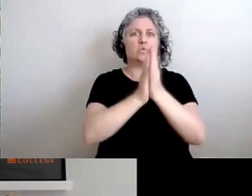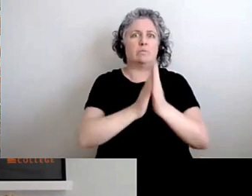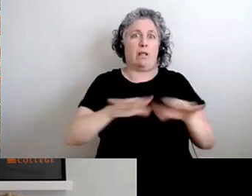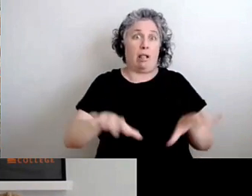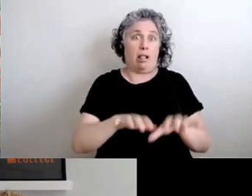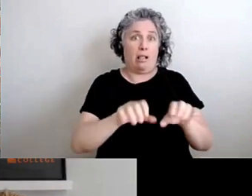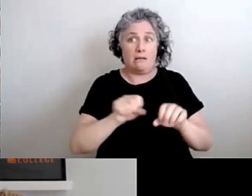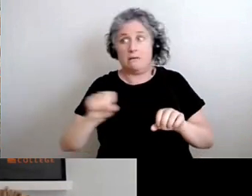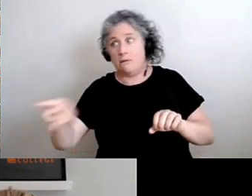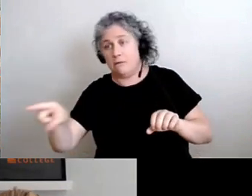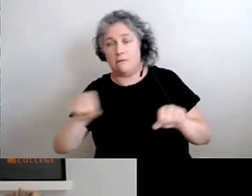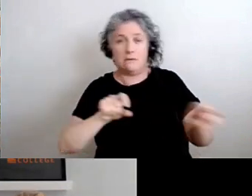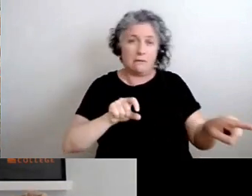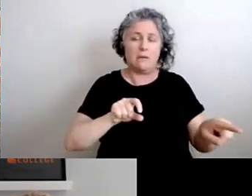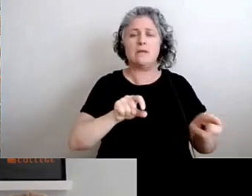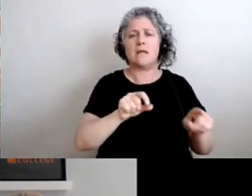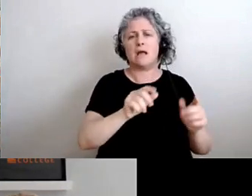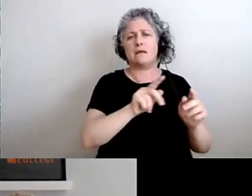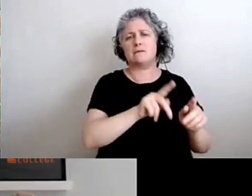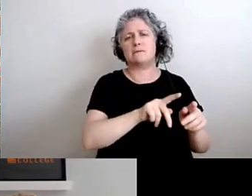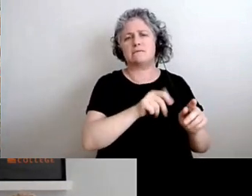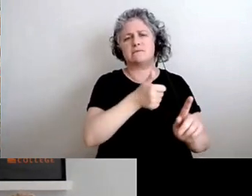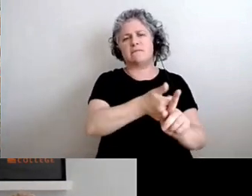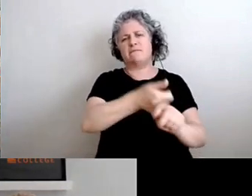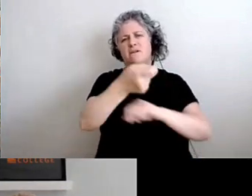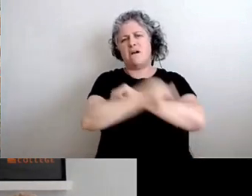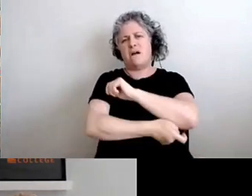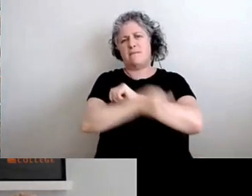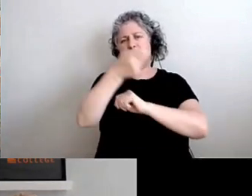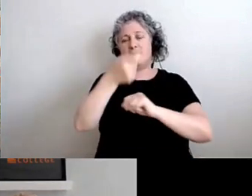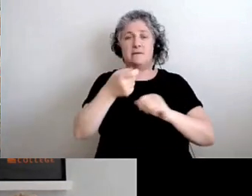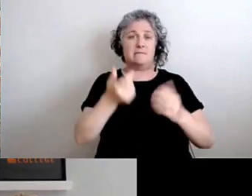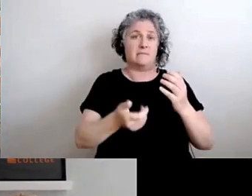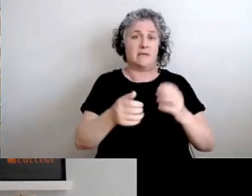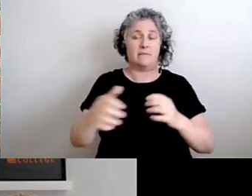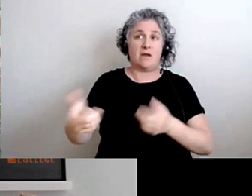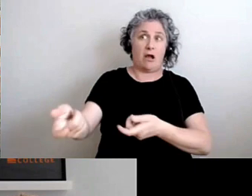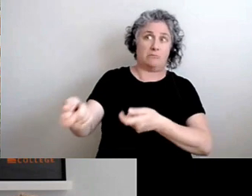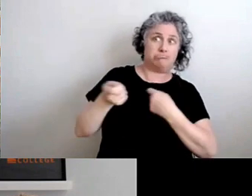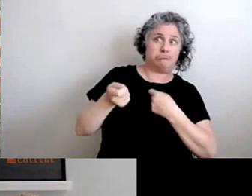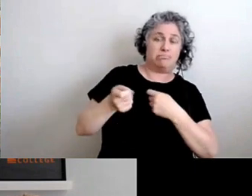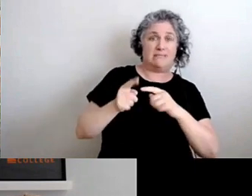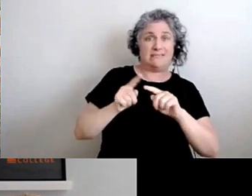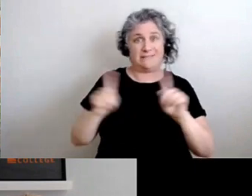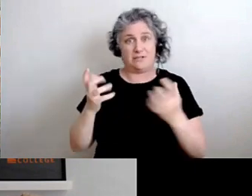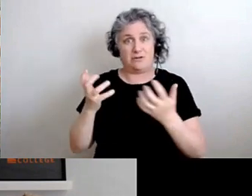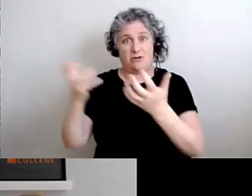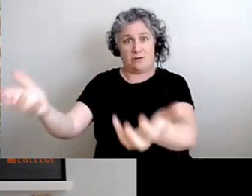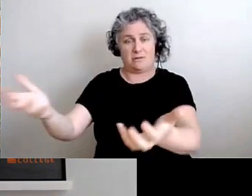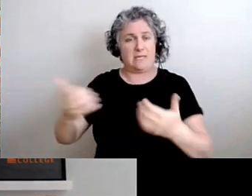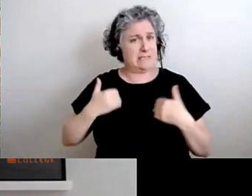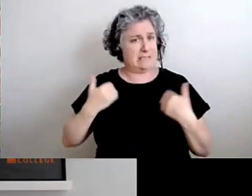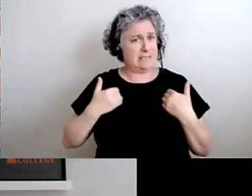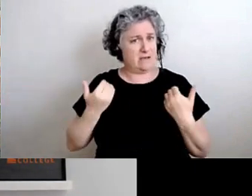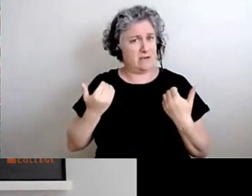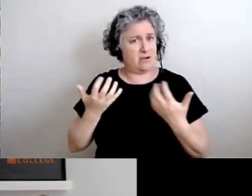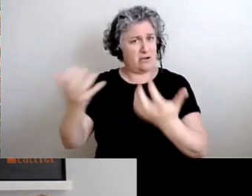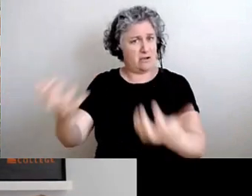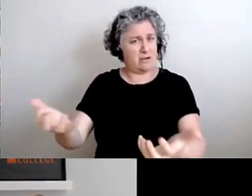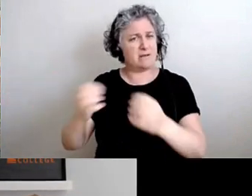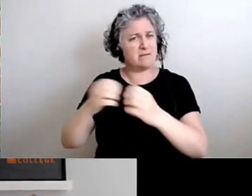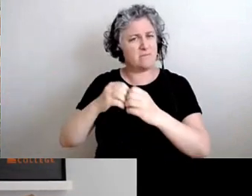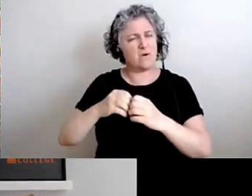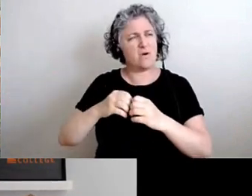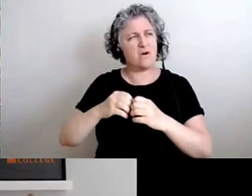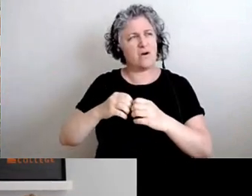okay with doing that. And then that may actually attract a different audience, because younger audience seems to be more responsive to images